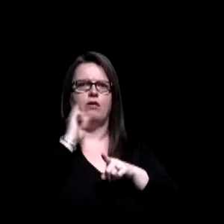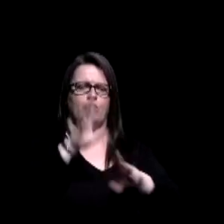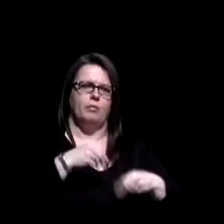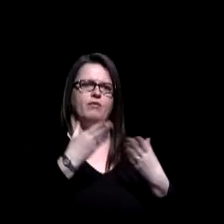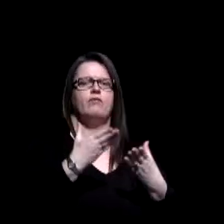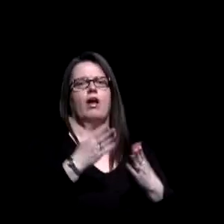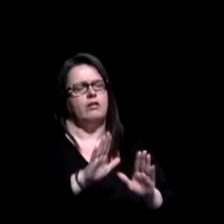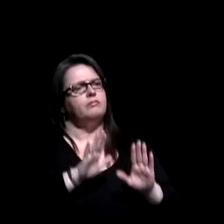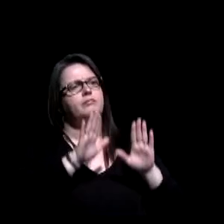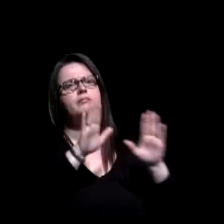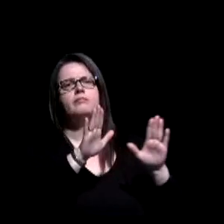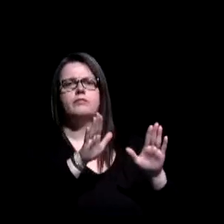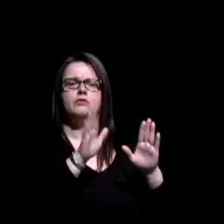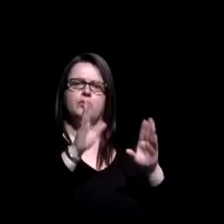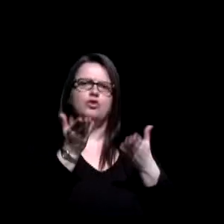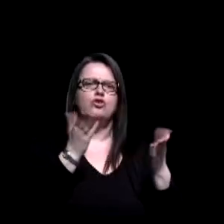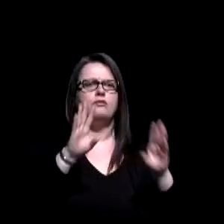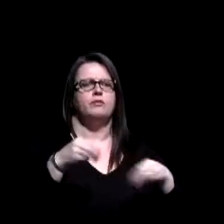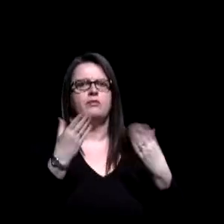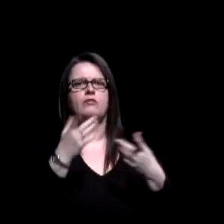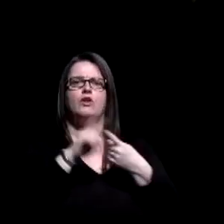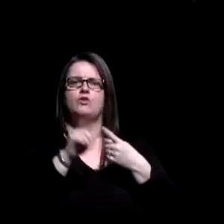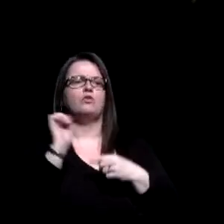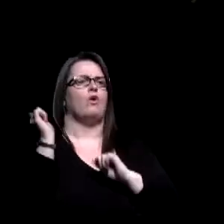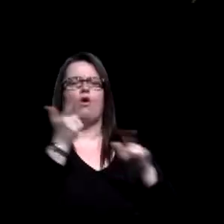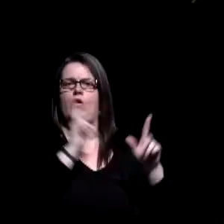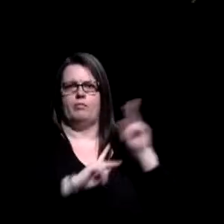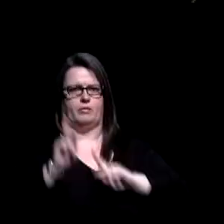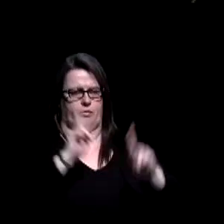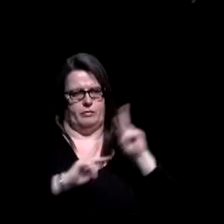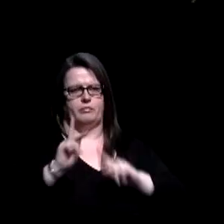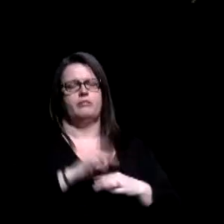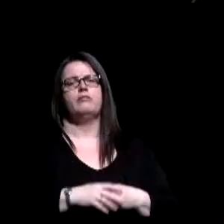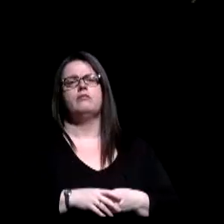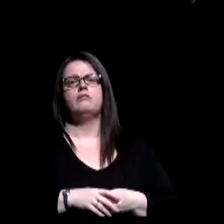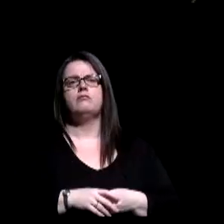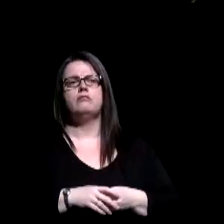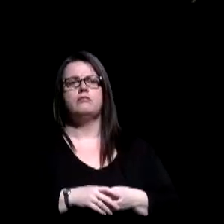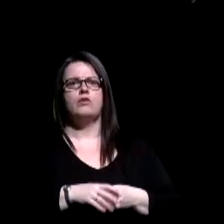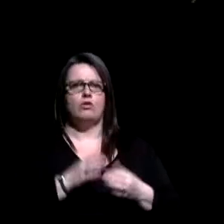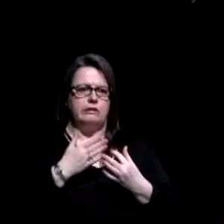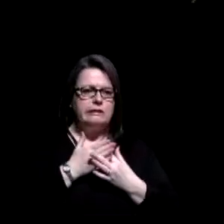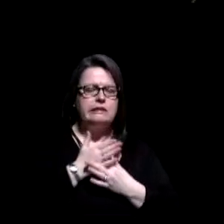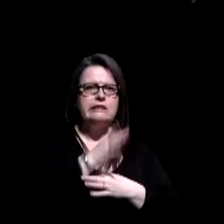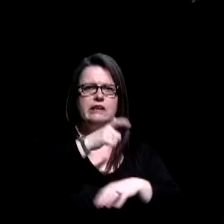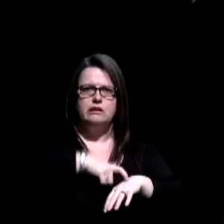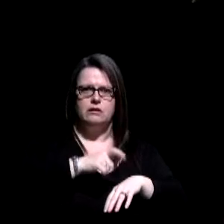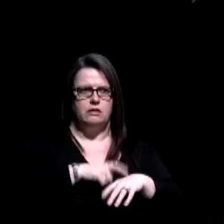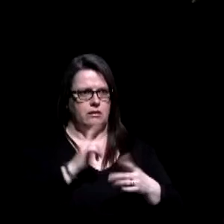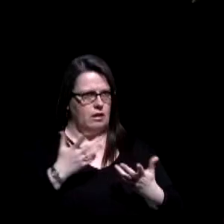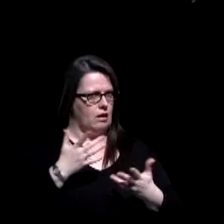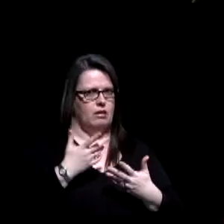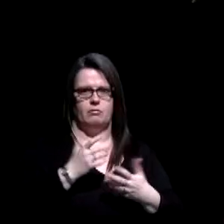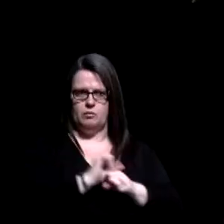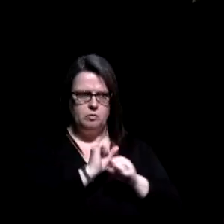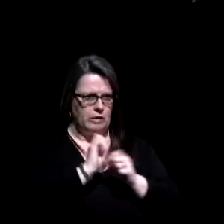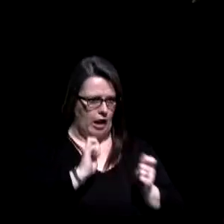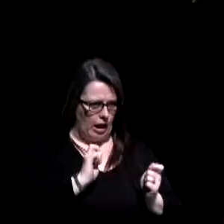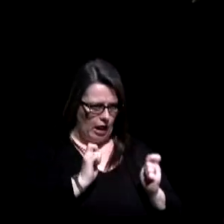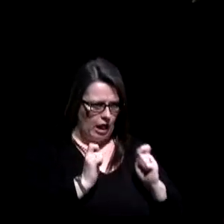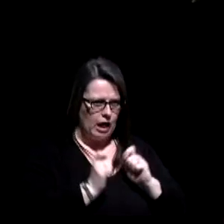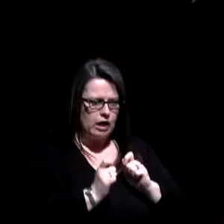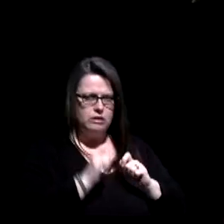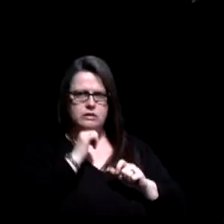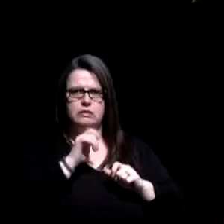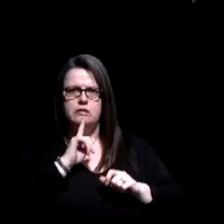delivery to residents was maintained. Through a period of significant operational change and uncertainty, she led